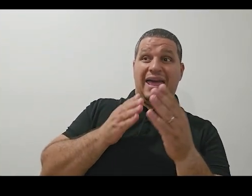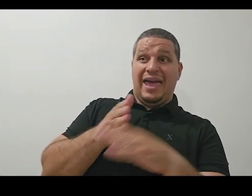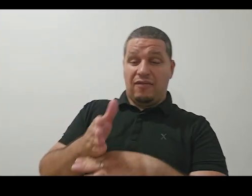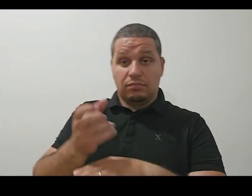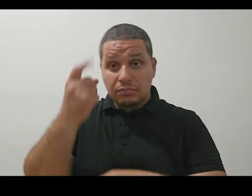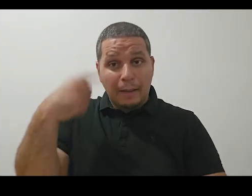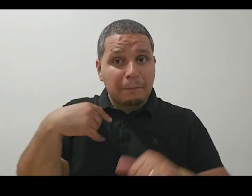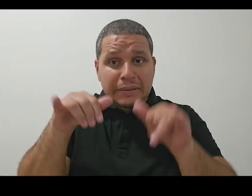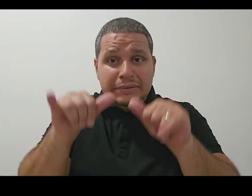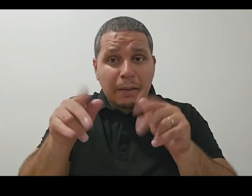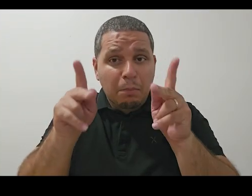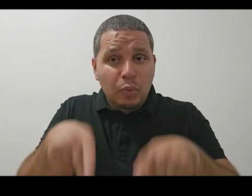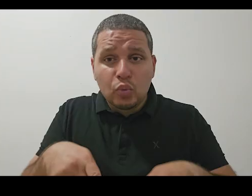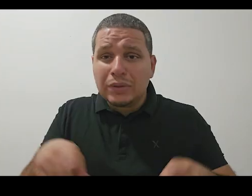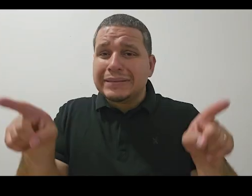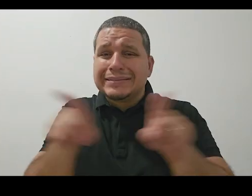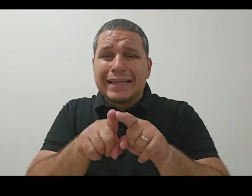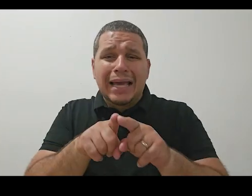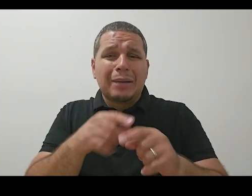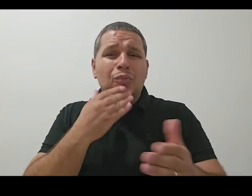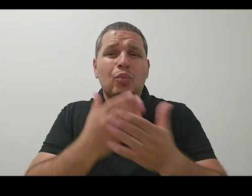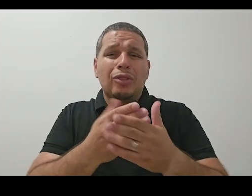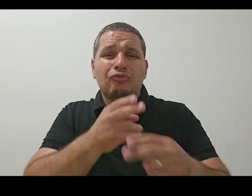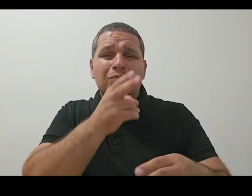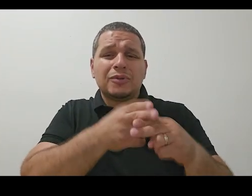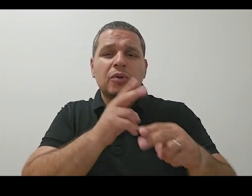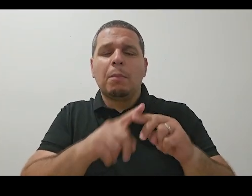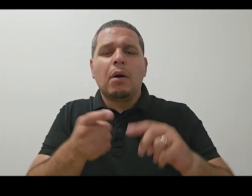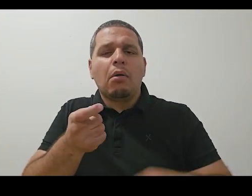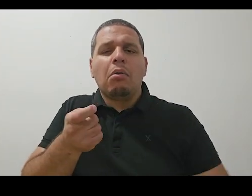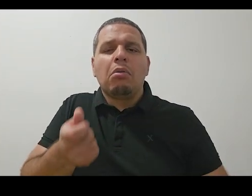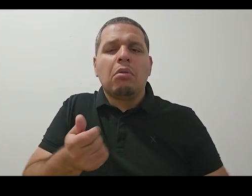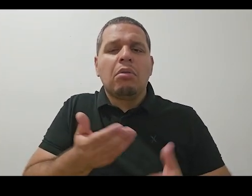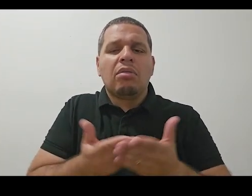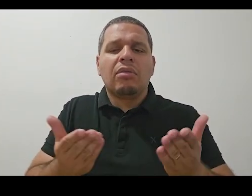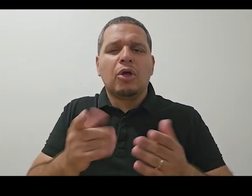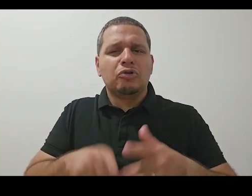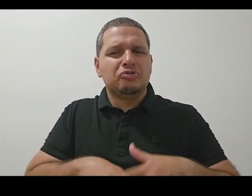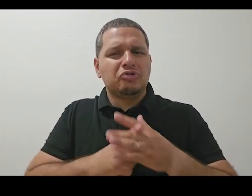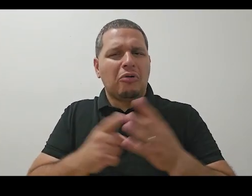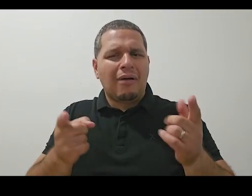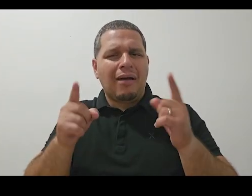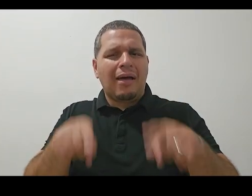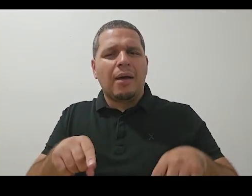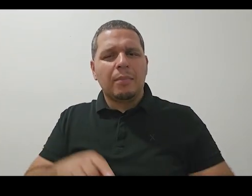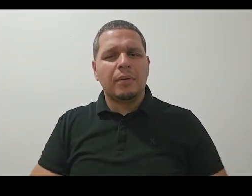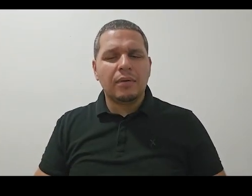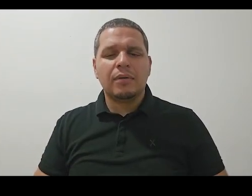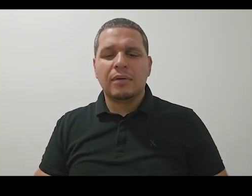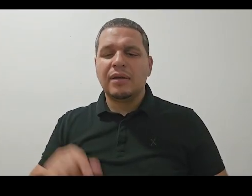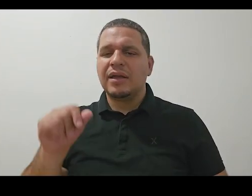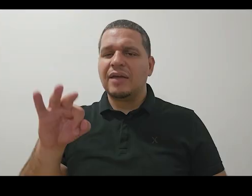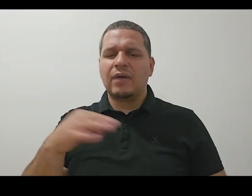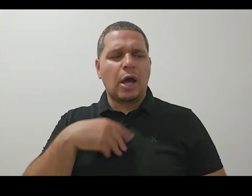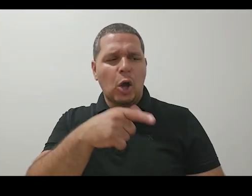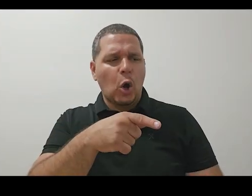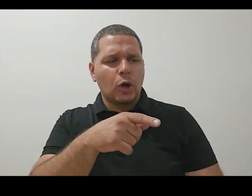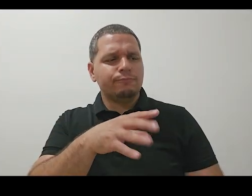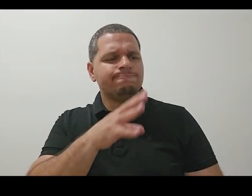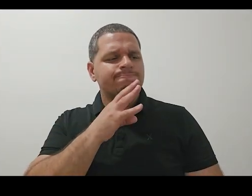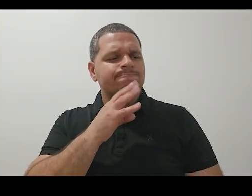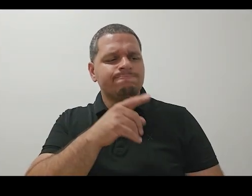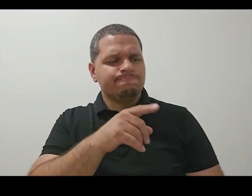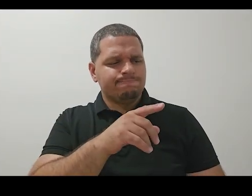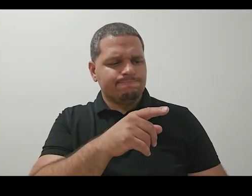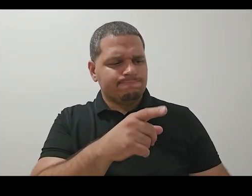John, stellar reputation, but little things started happening. Like, if I reprimanded a kid,